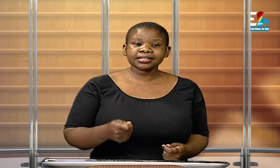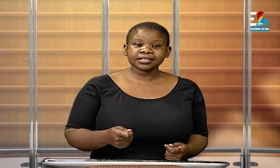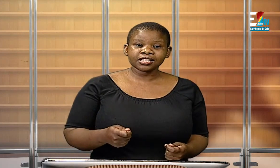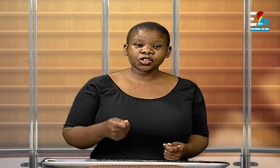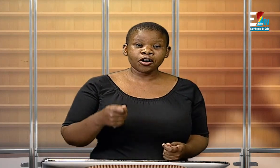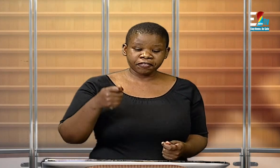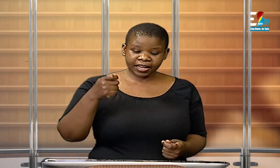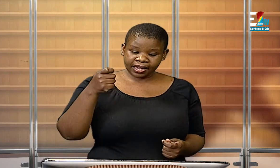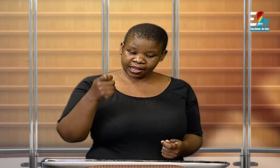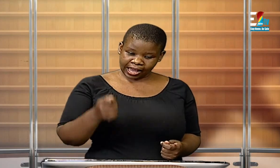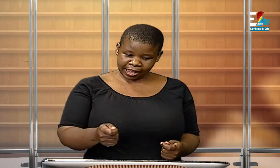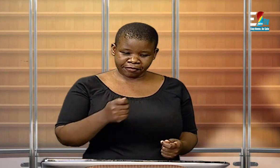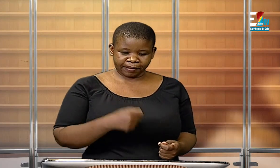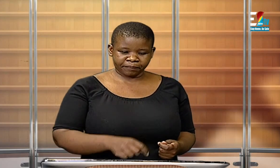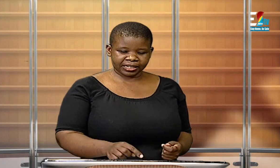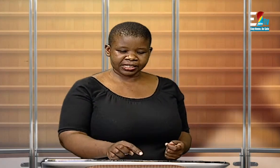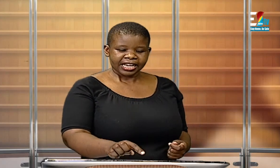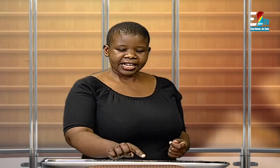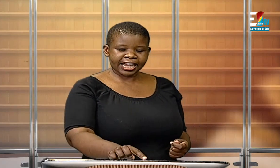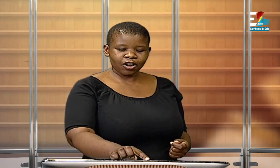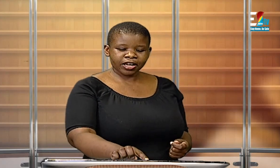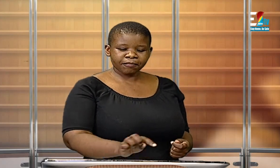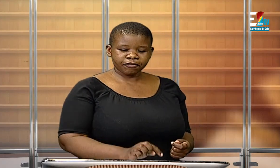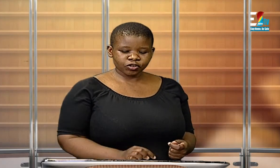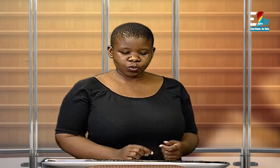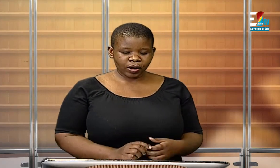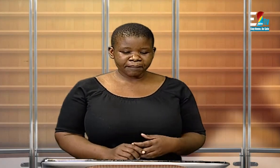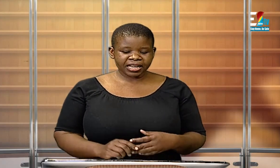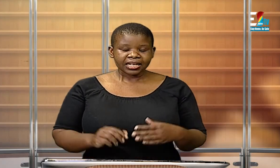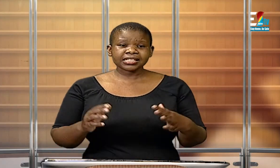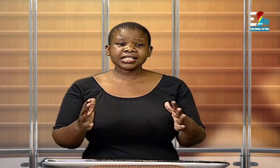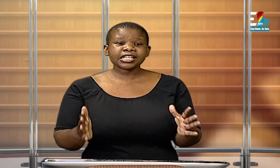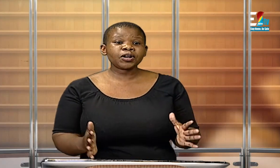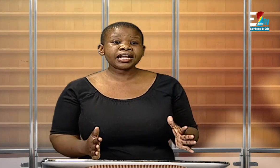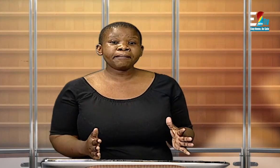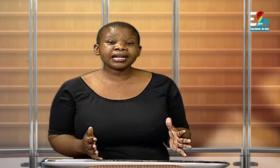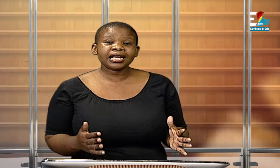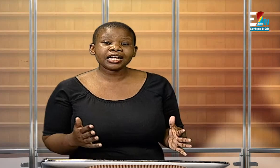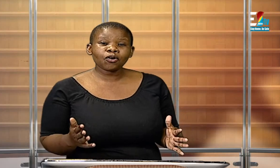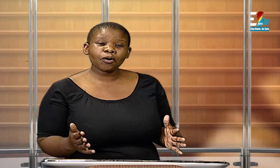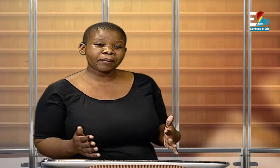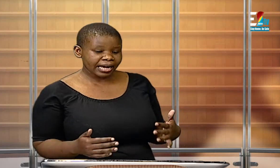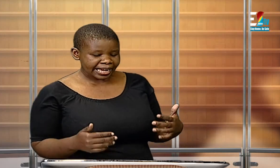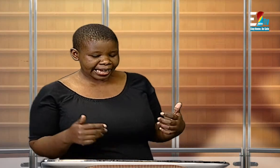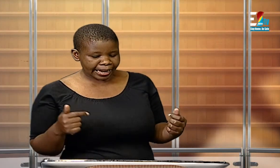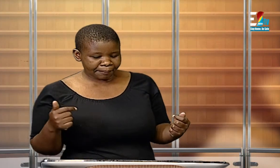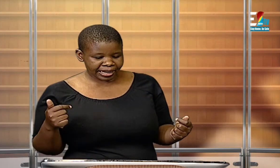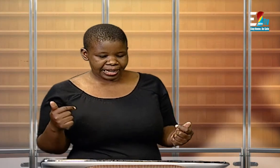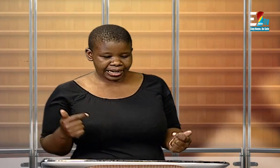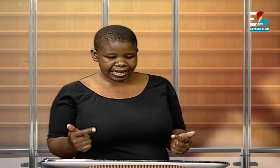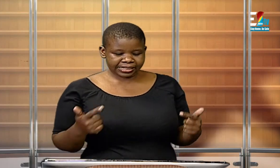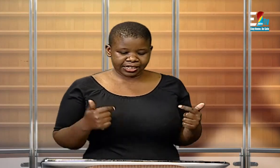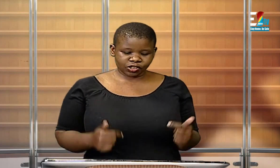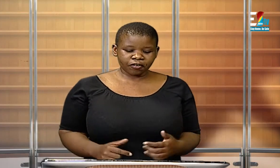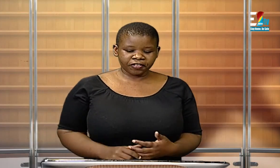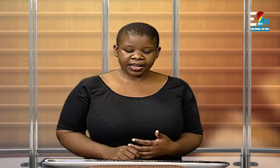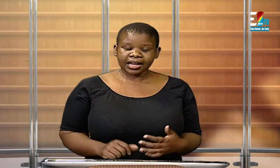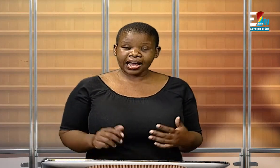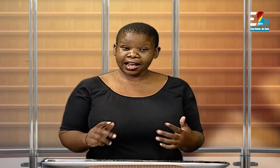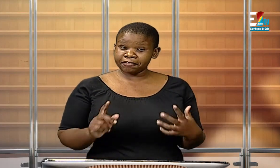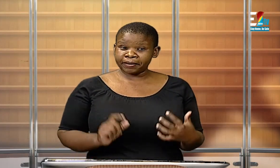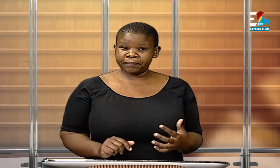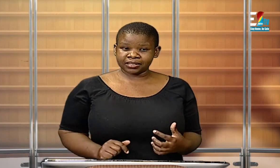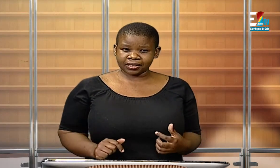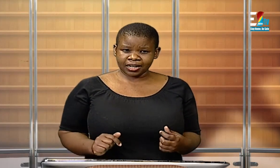ma letters of the alphabet. Nyalo ke mfundzi wami sesitawuhlabela lengoma yalama letters of